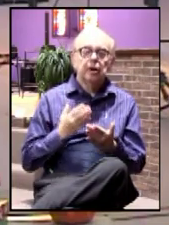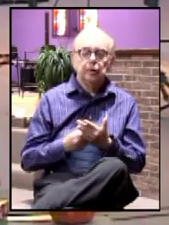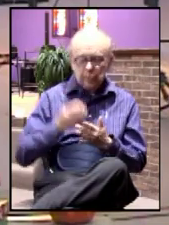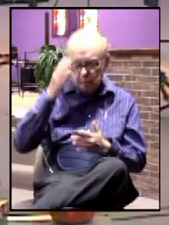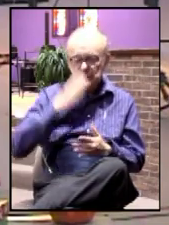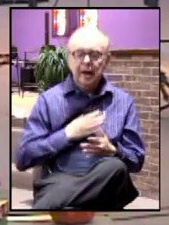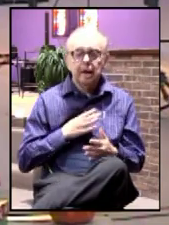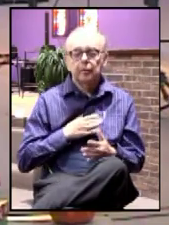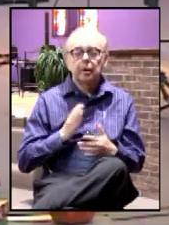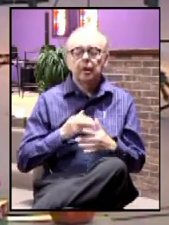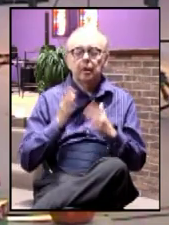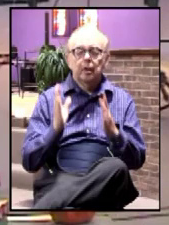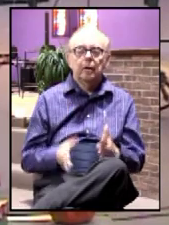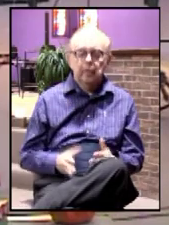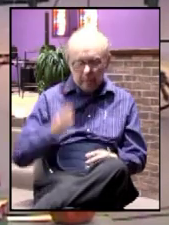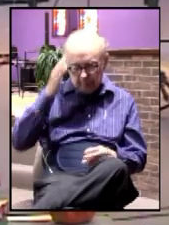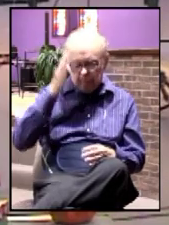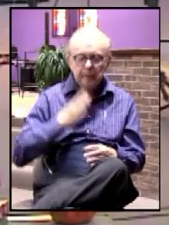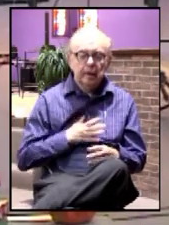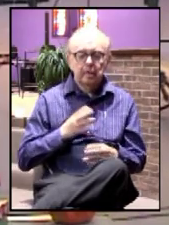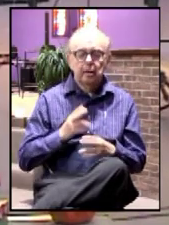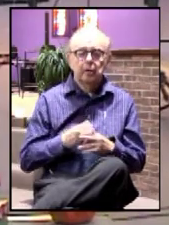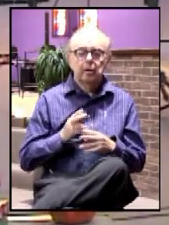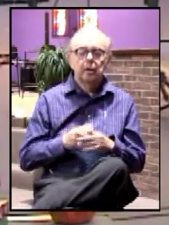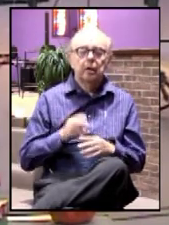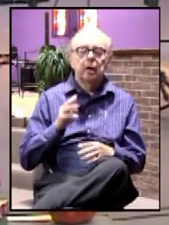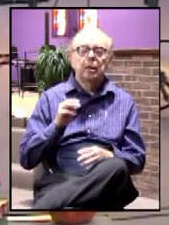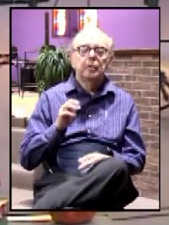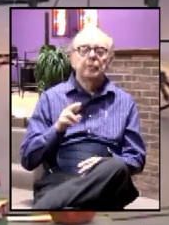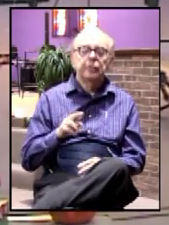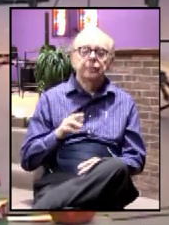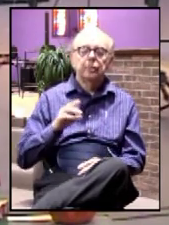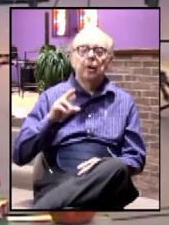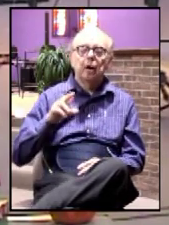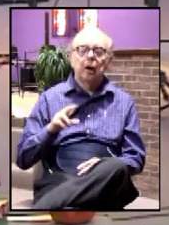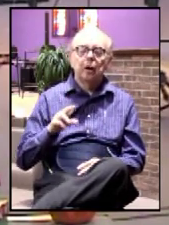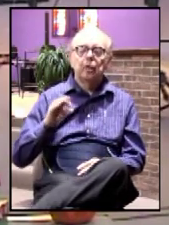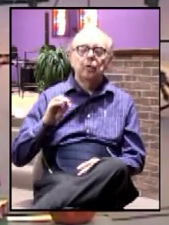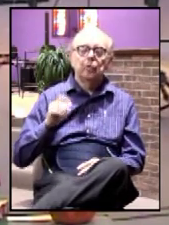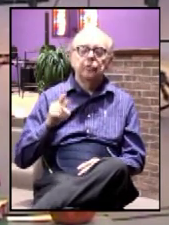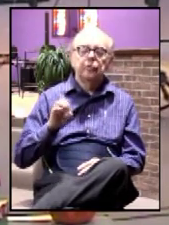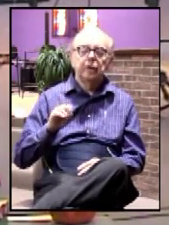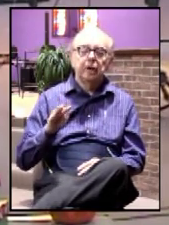Neighborhood. A gentleman by the name of Mr. Rogers.